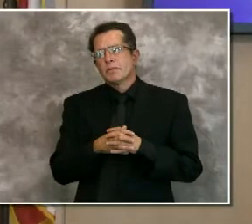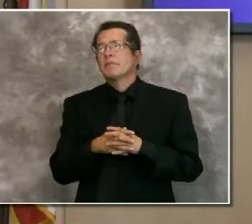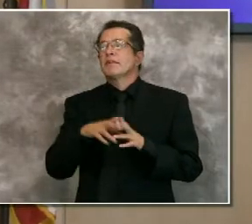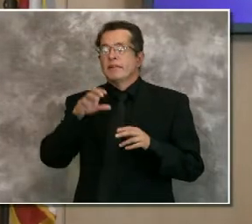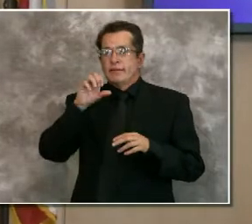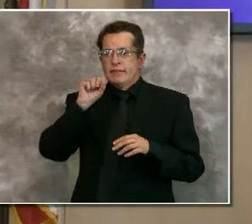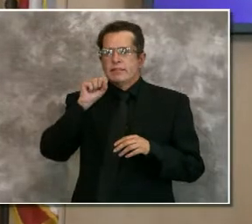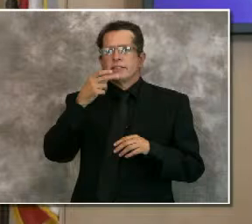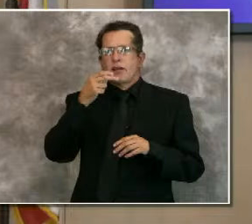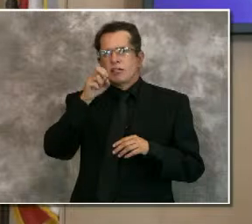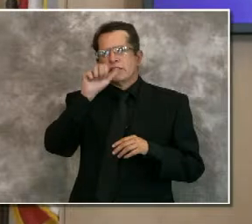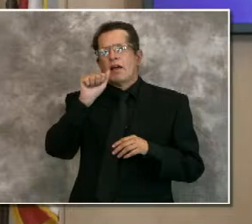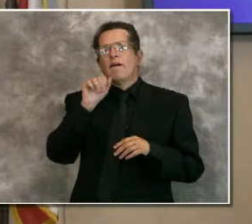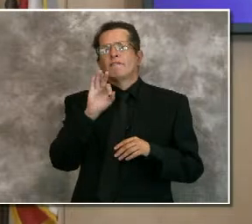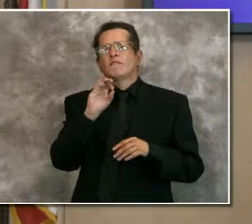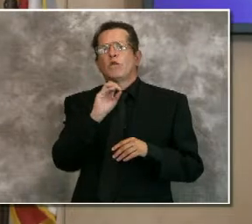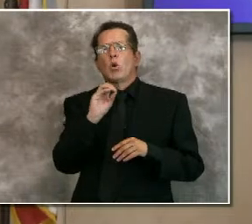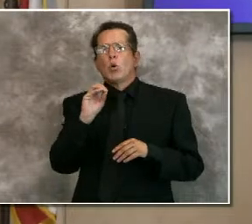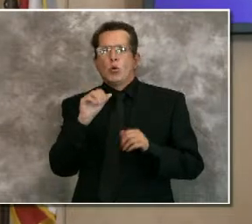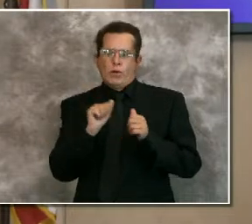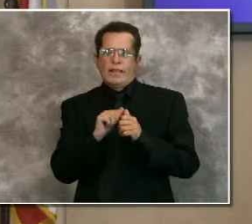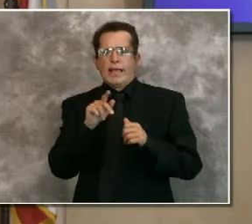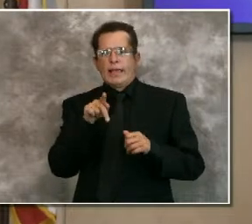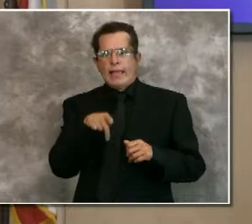Sasha Fu with KUSI, did you have a question?